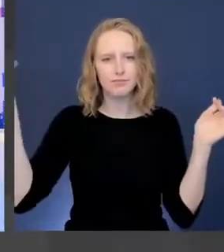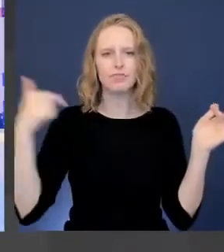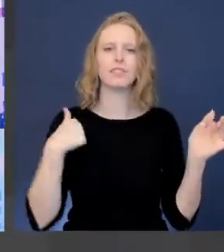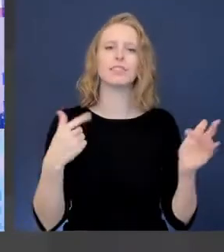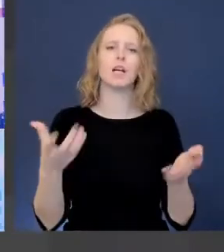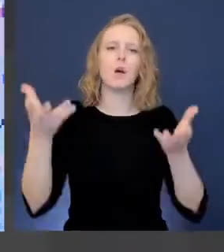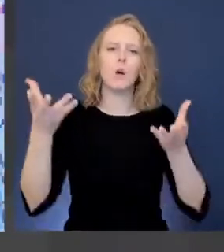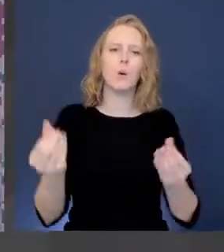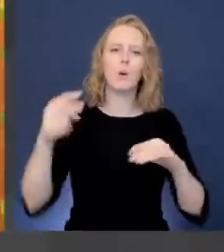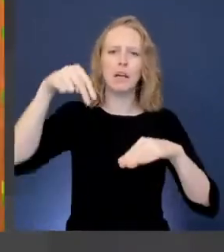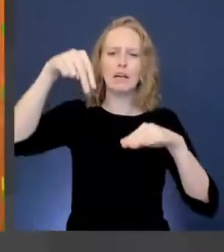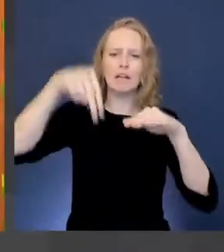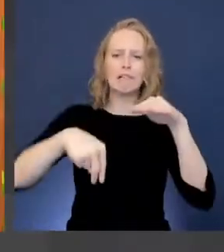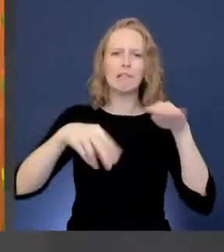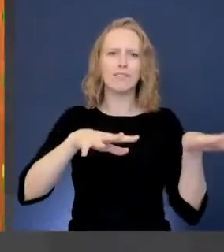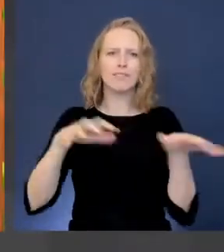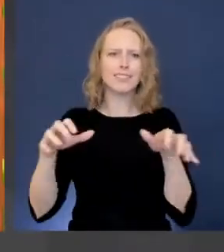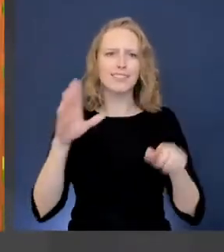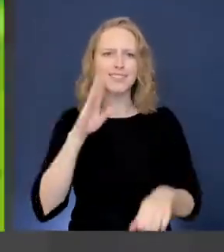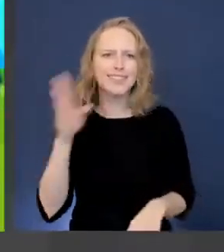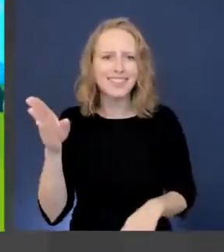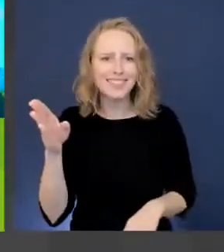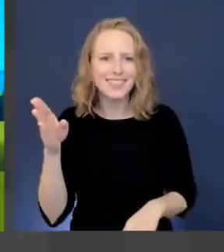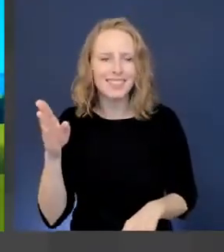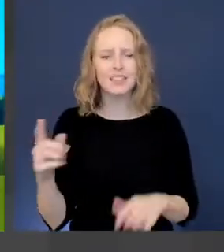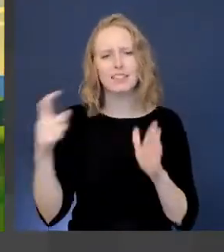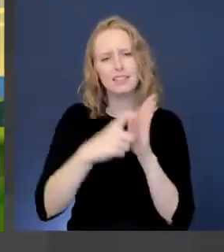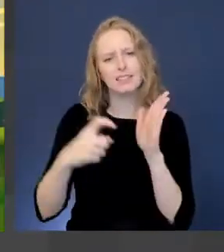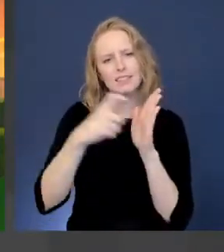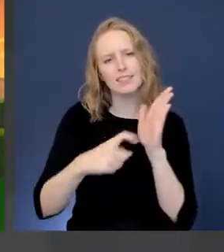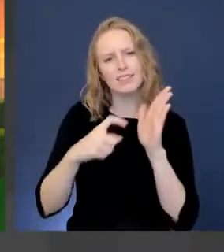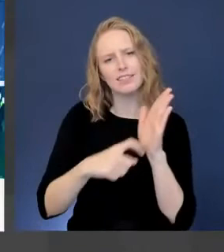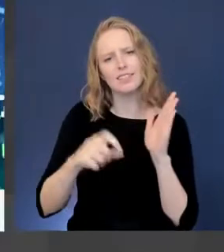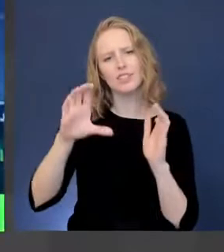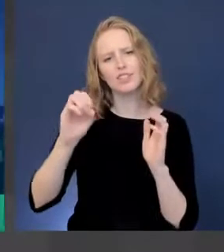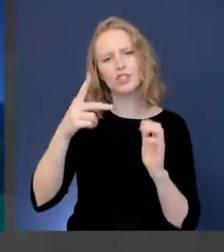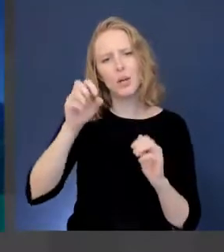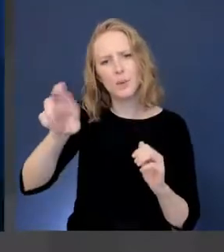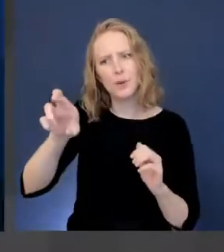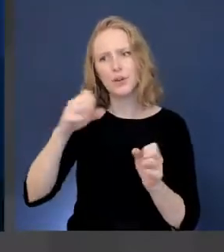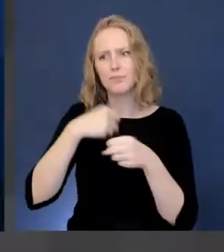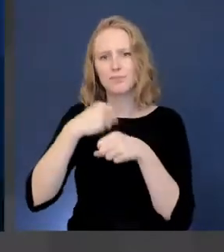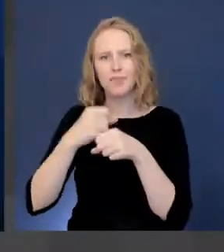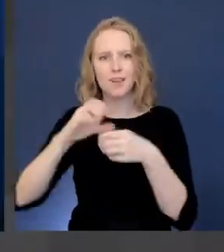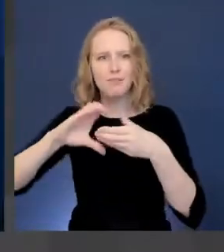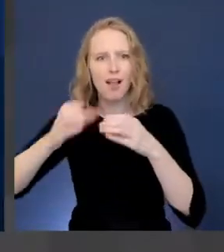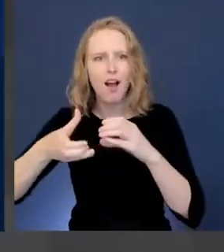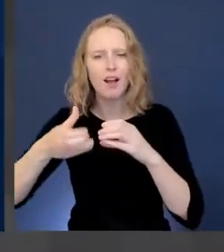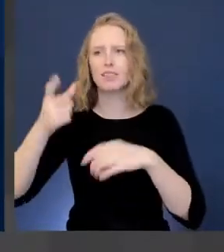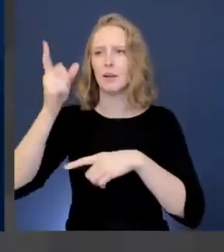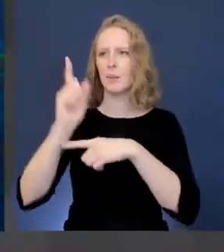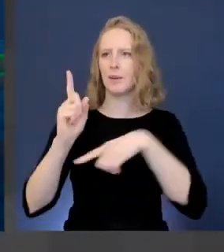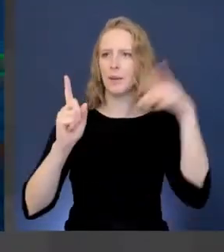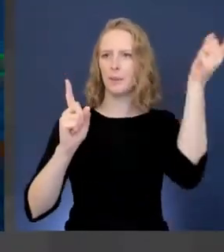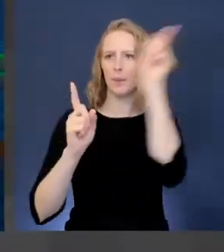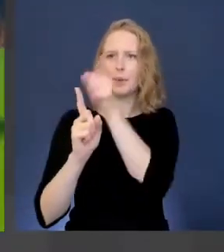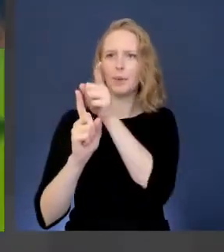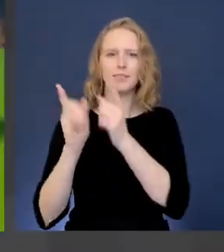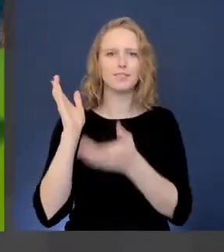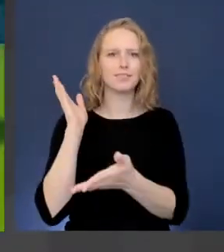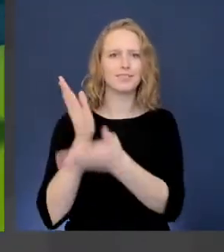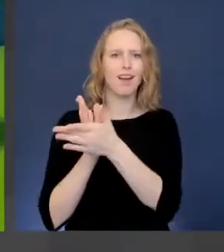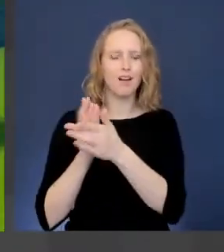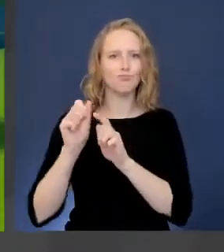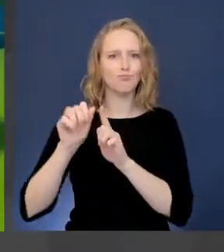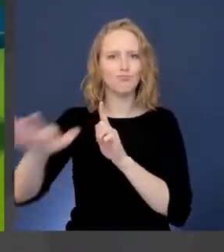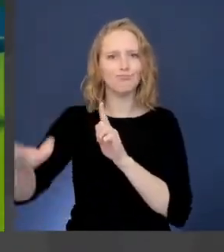will make you freeze. You can mine raw copper, smelt some ingots into blocks. A lightning rod and thunderstorms will stop you getting shocked.